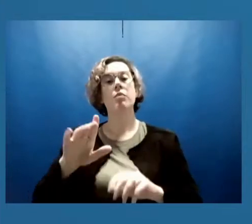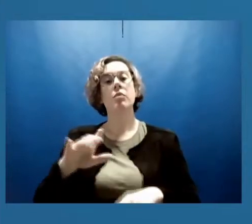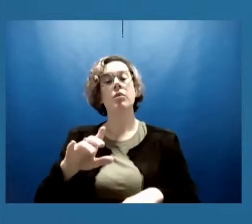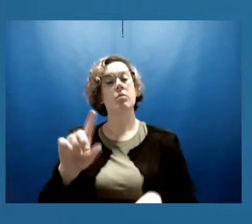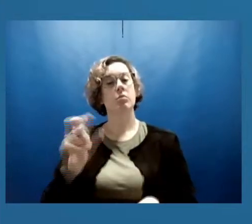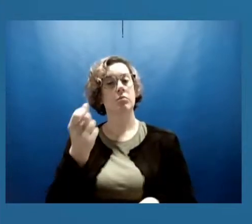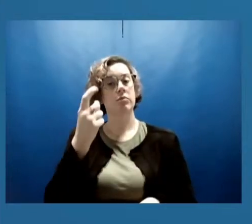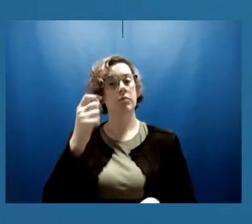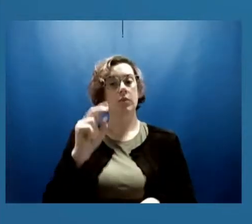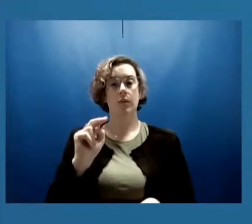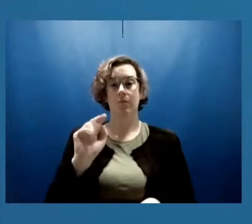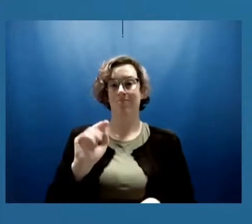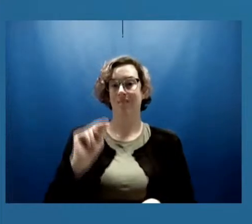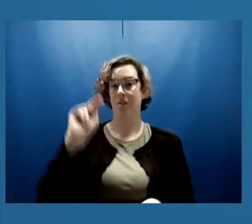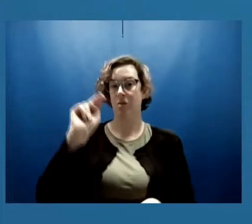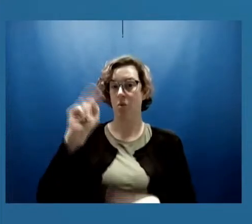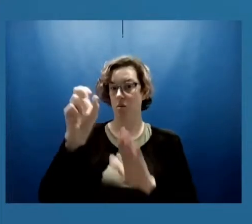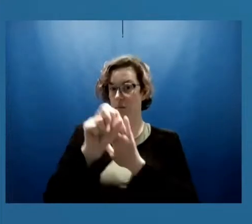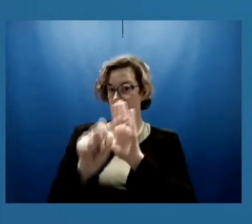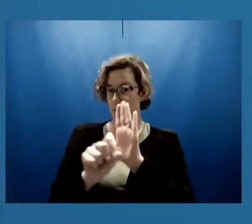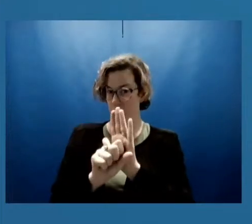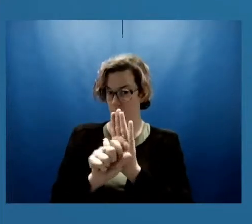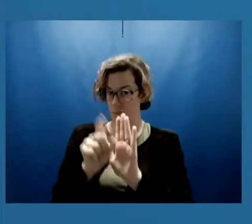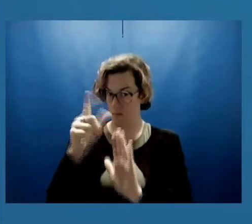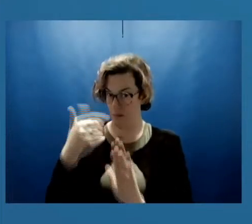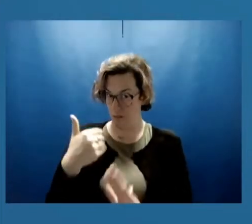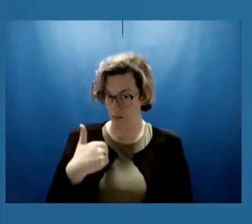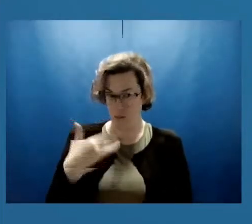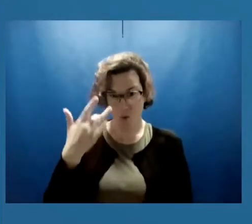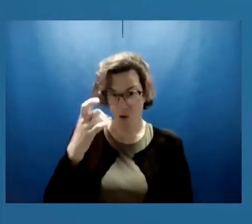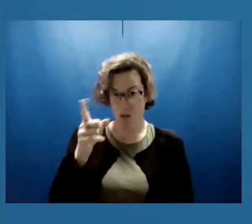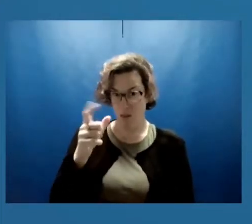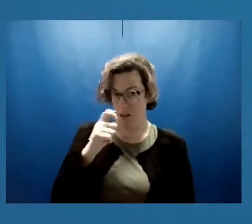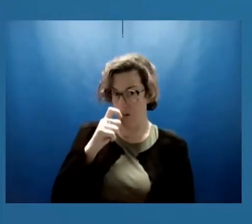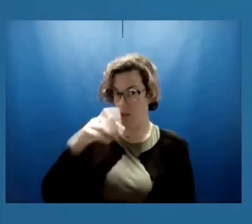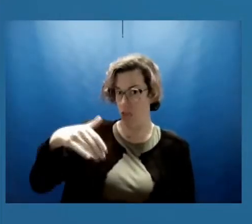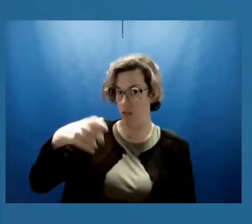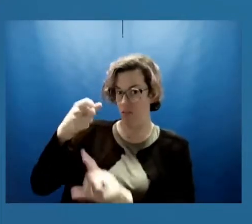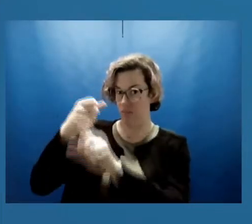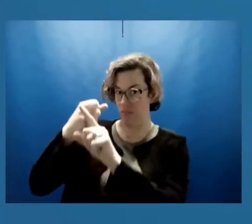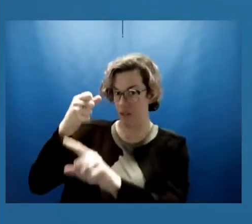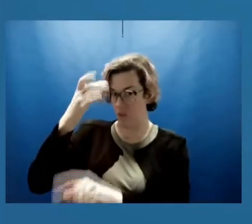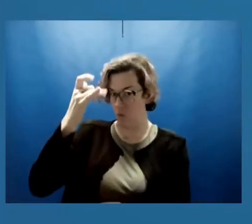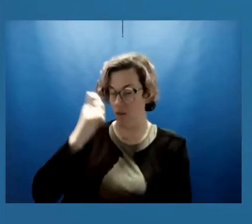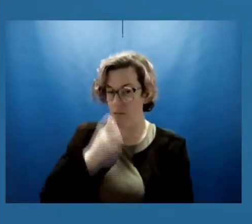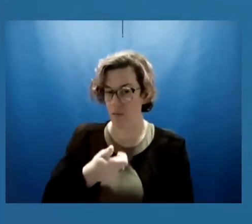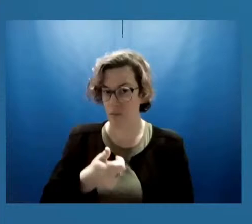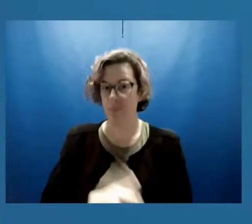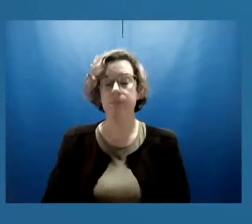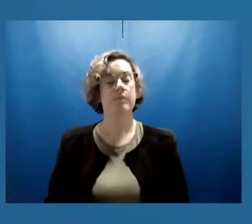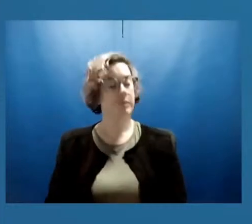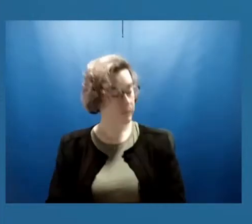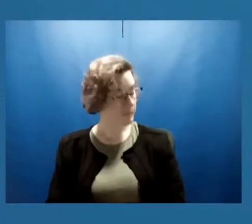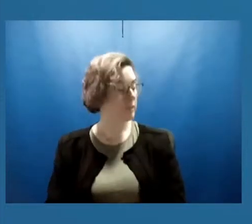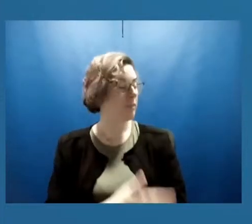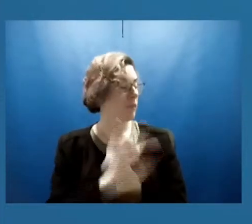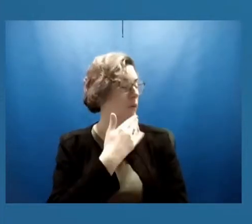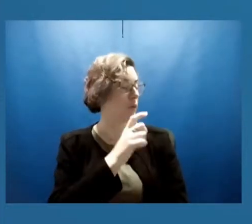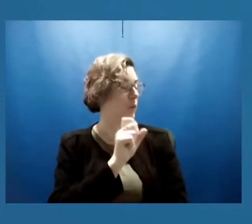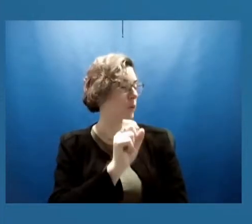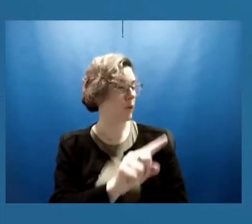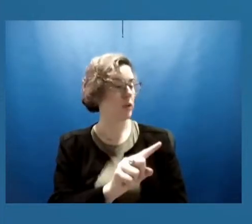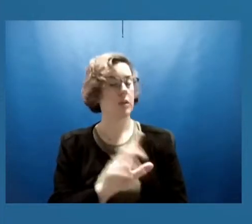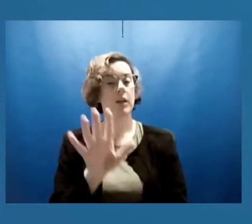are operating for live birds? And why are they not affected at this point? Good question. So we have approximately